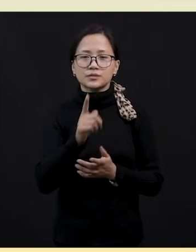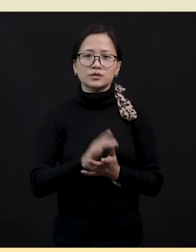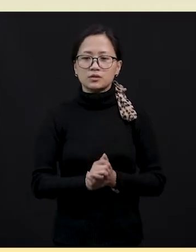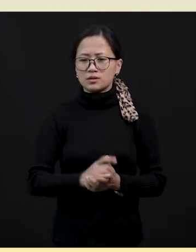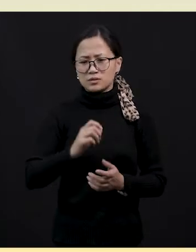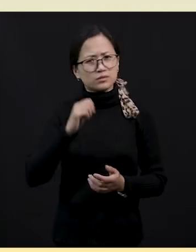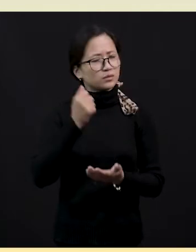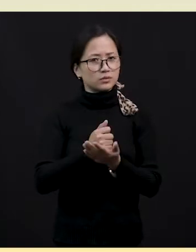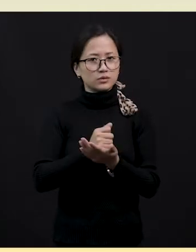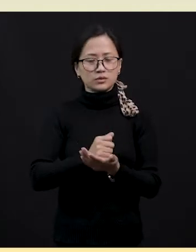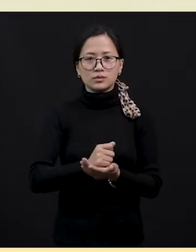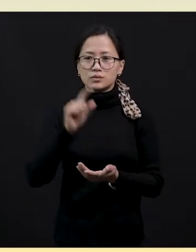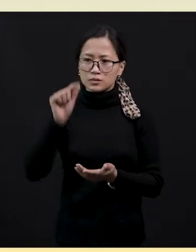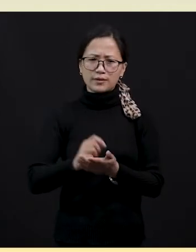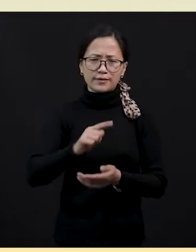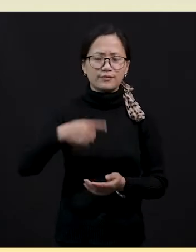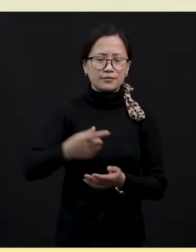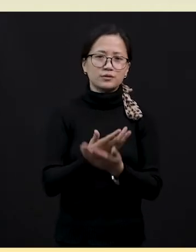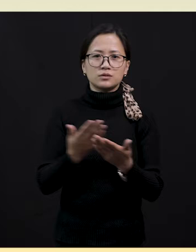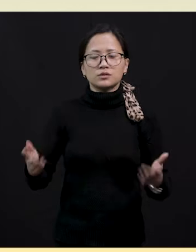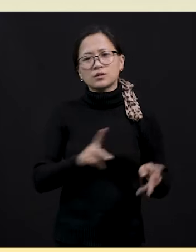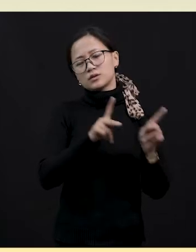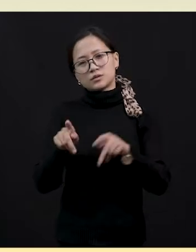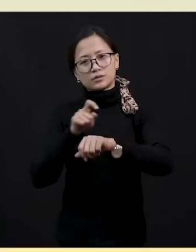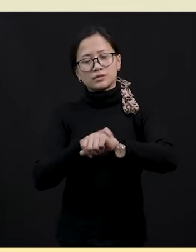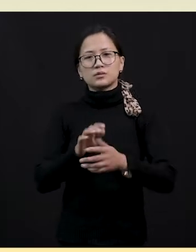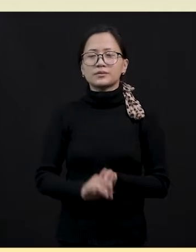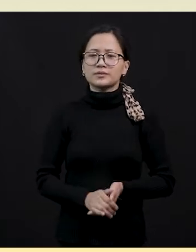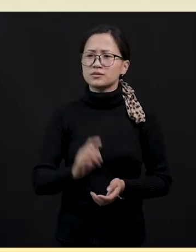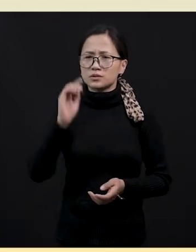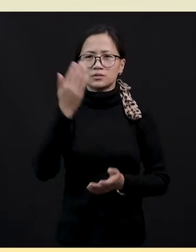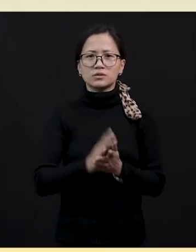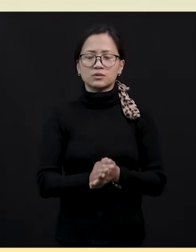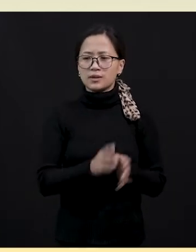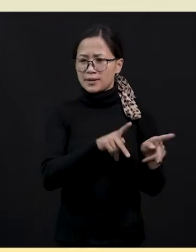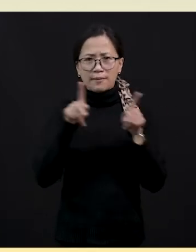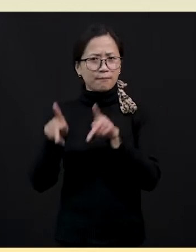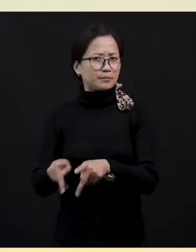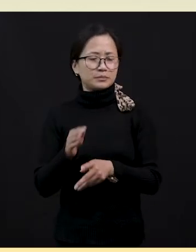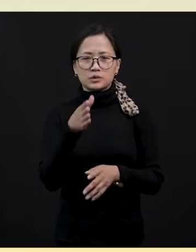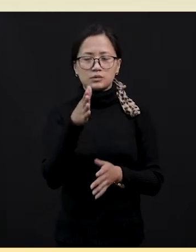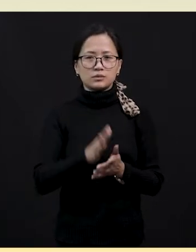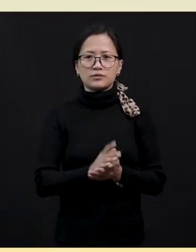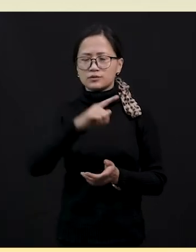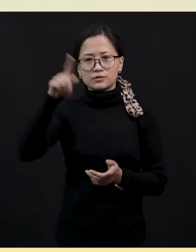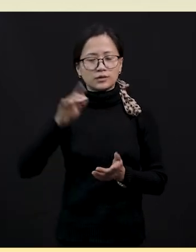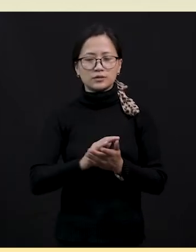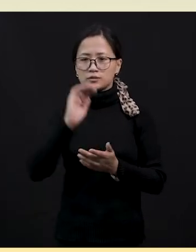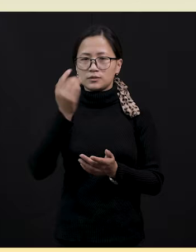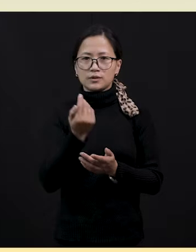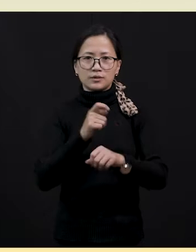do everything at its proper time. Others said it was impossible to decide in advance the right time for doing